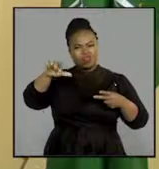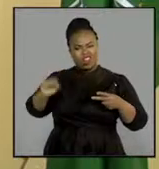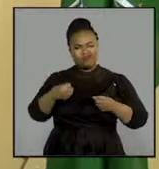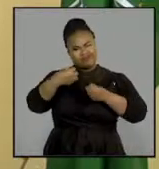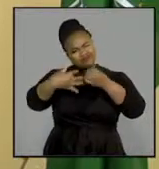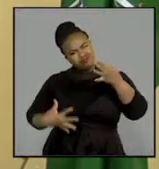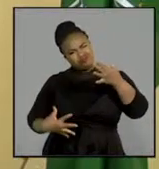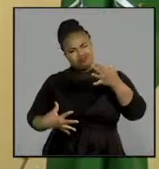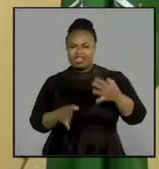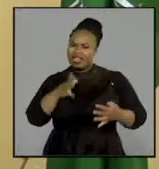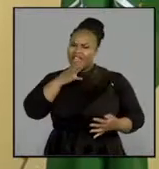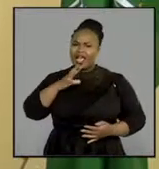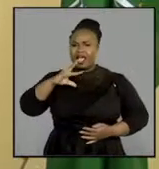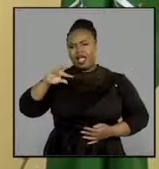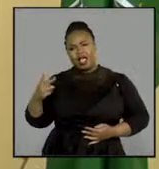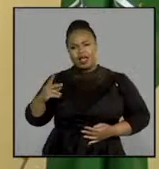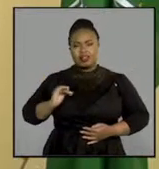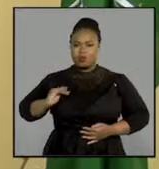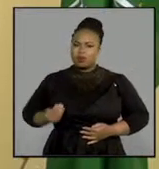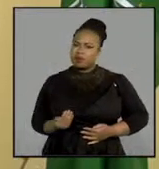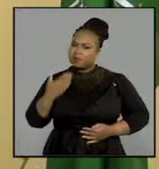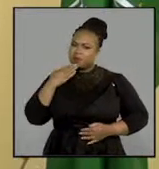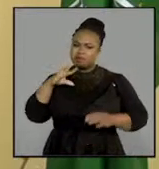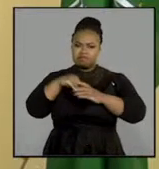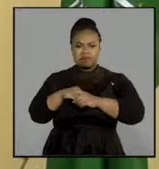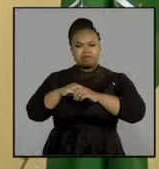Mutlalipula Chabaku, and many others.